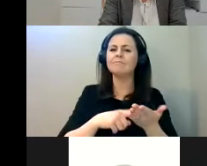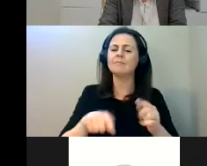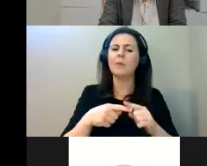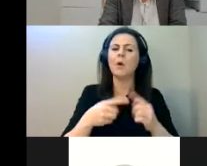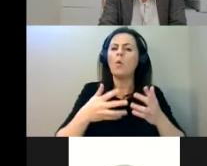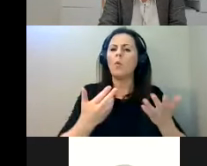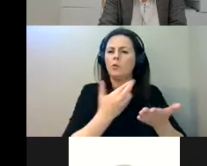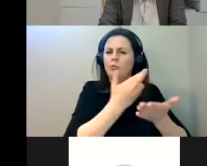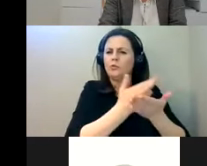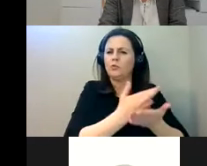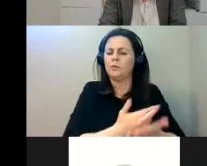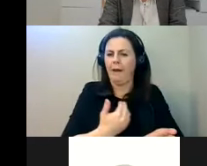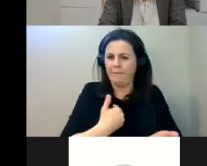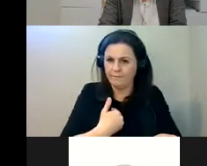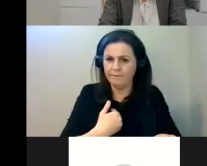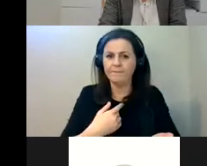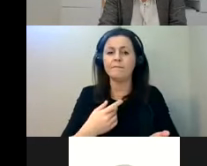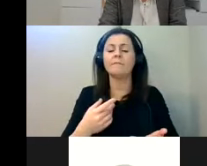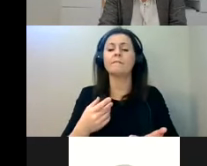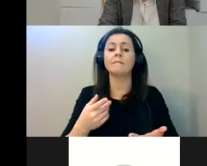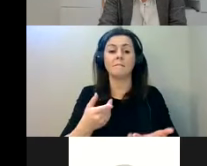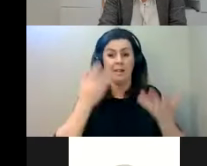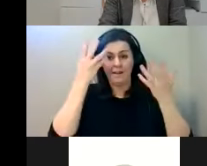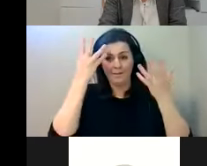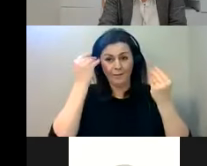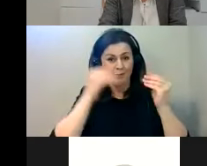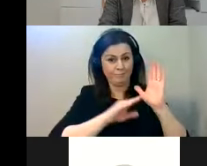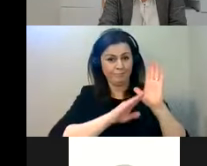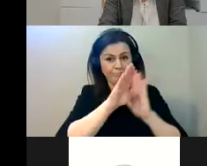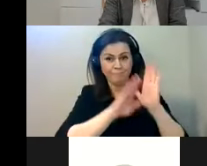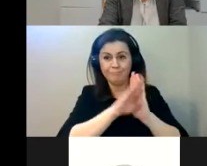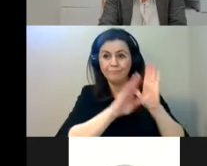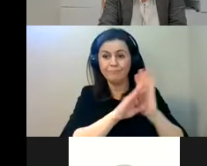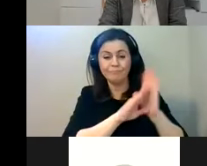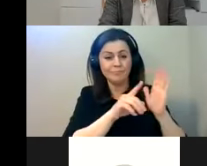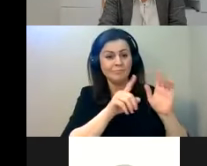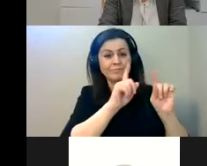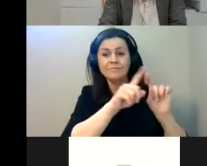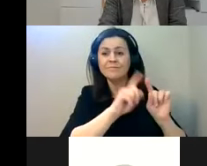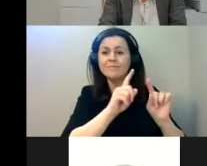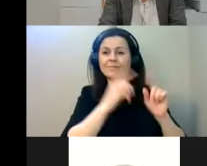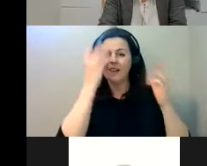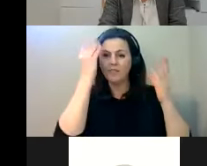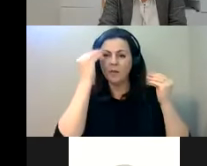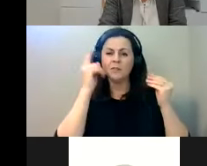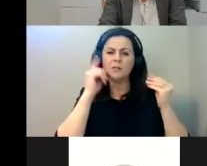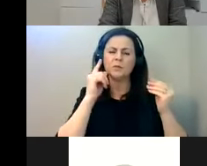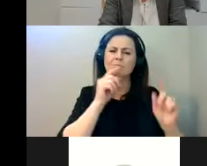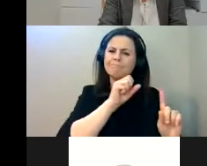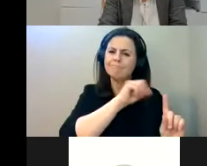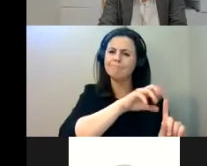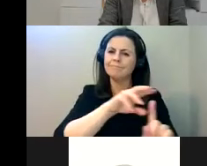done a lot of work in promoting or developing materials to educate the community on these